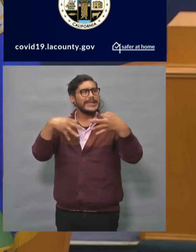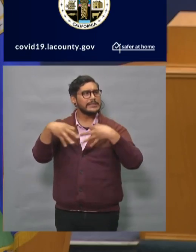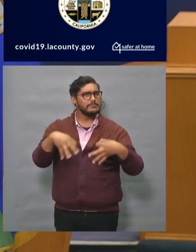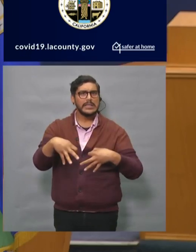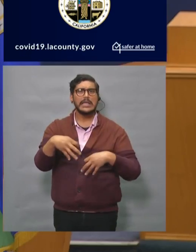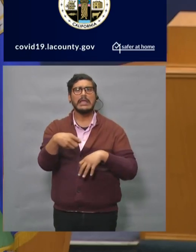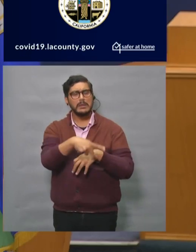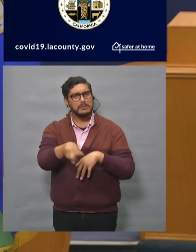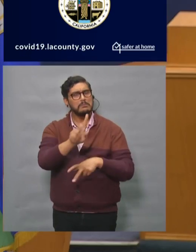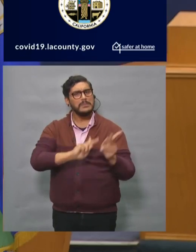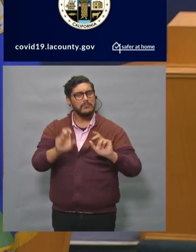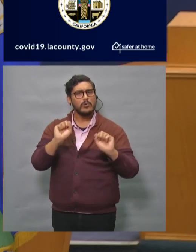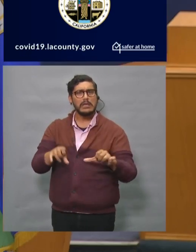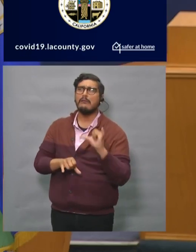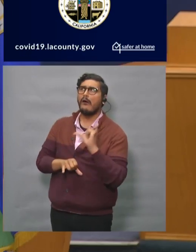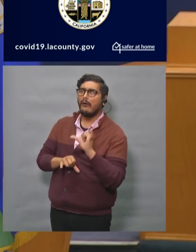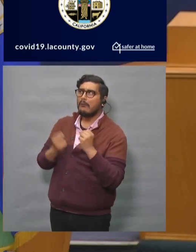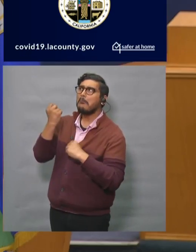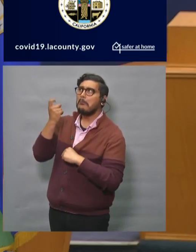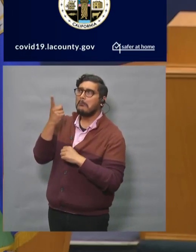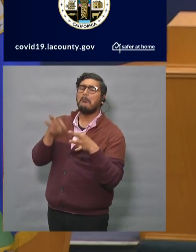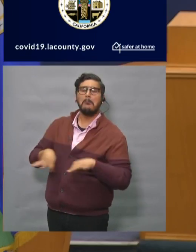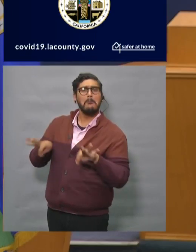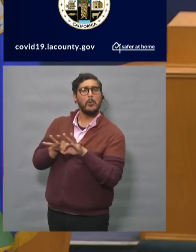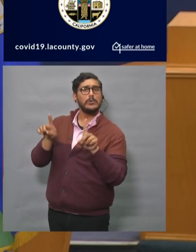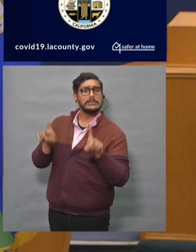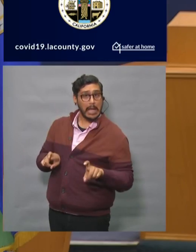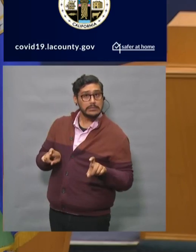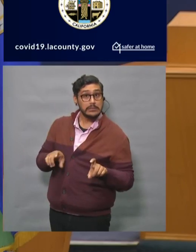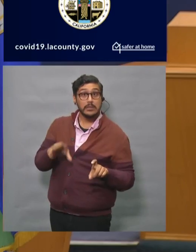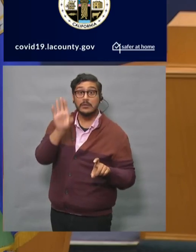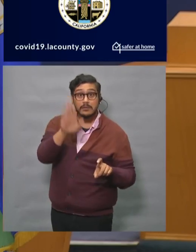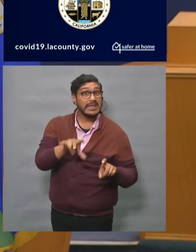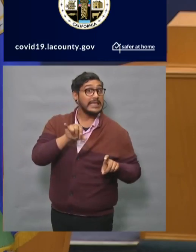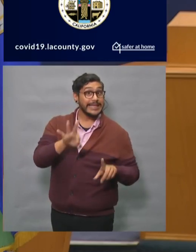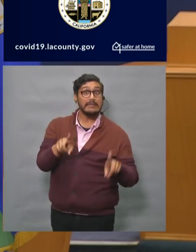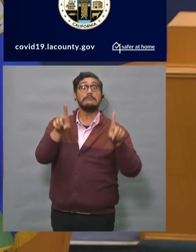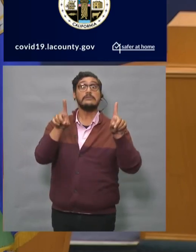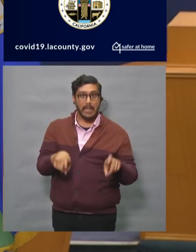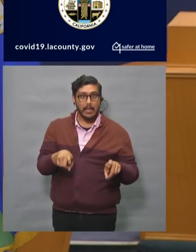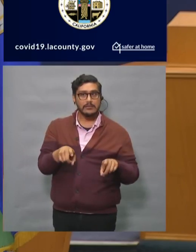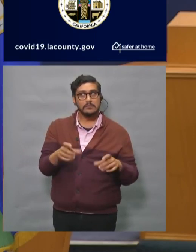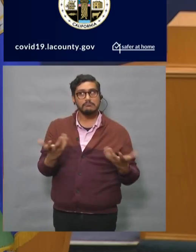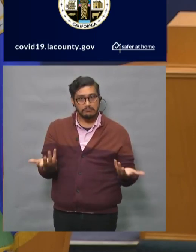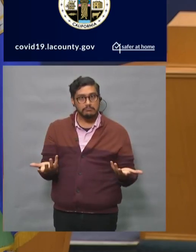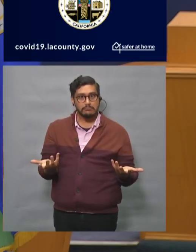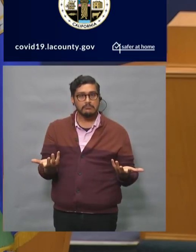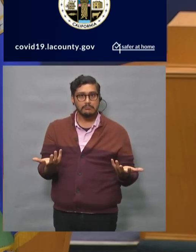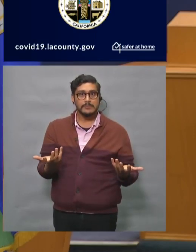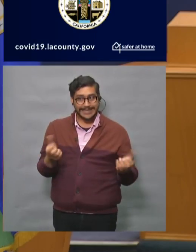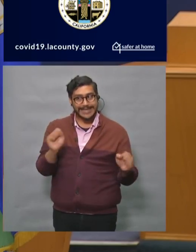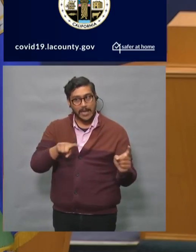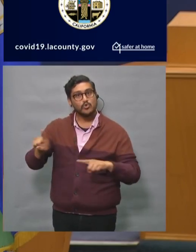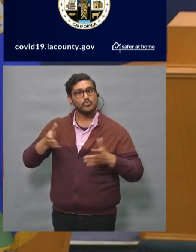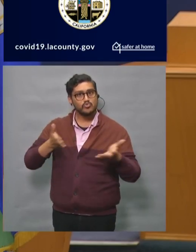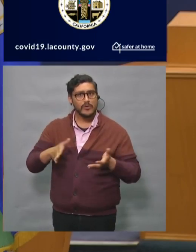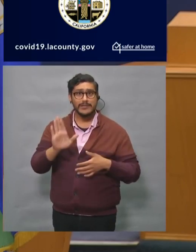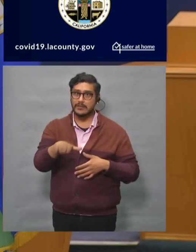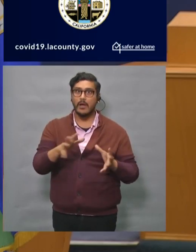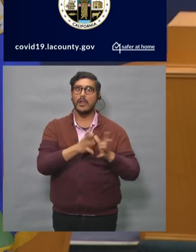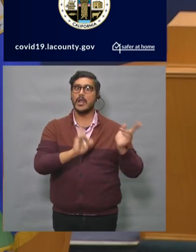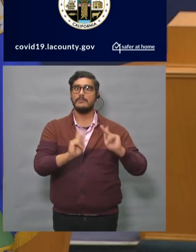that we're going to make sure that they get services if they're tested. I think a lot of people are worried, like, if I'm positive, like, what does that mean? How am I going